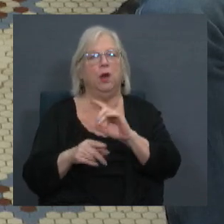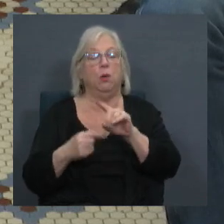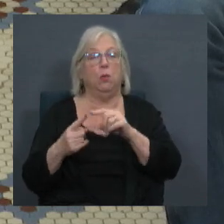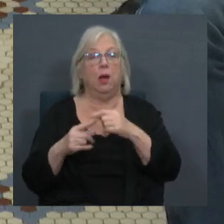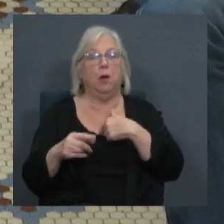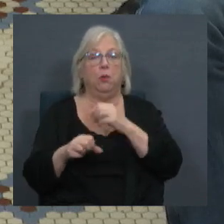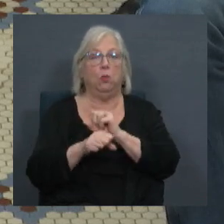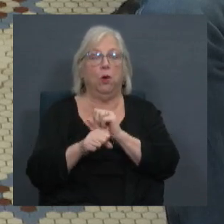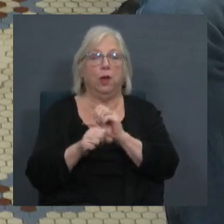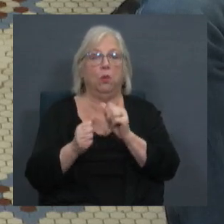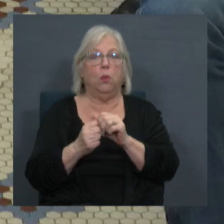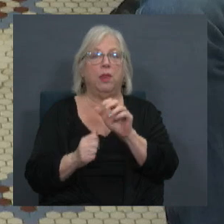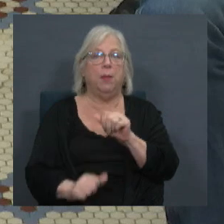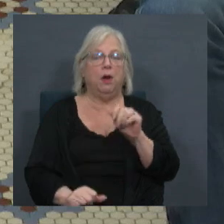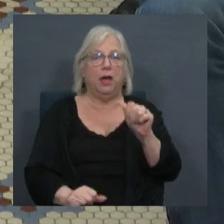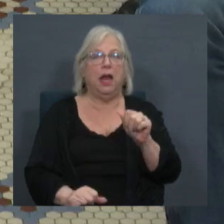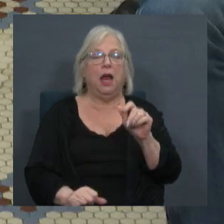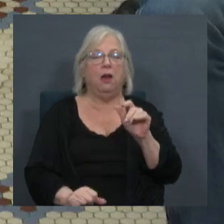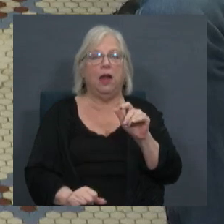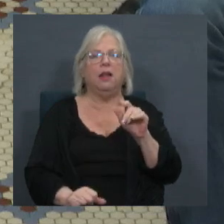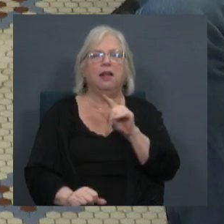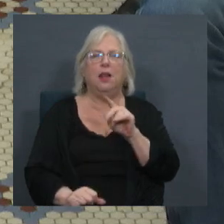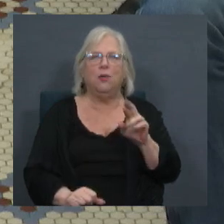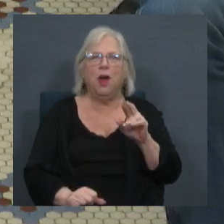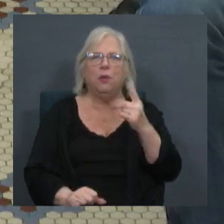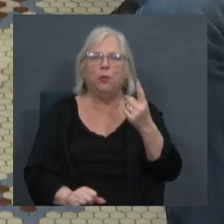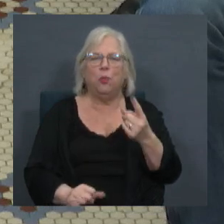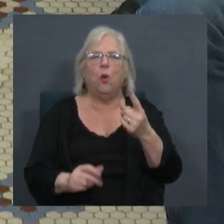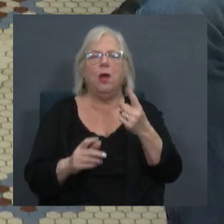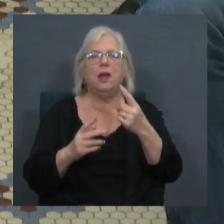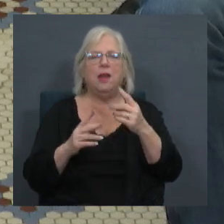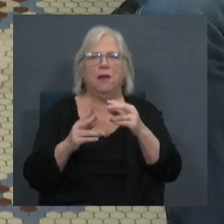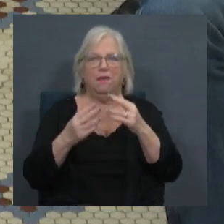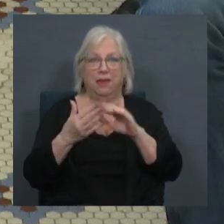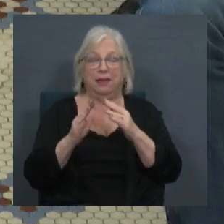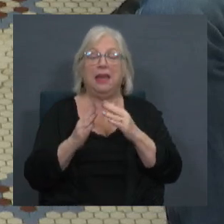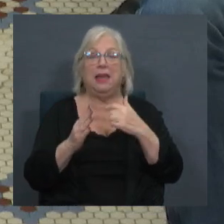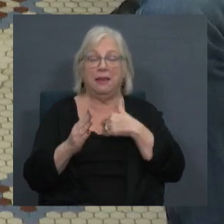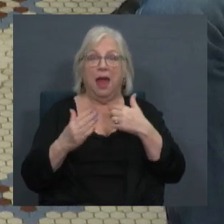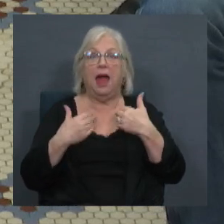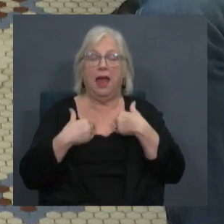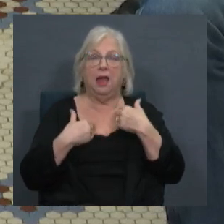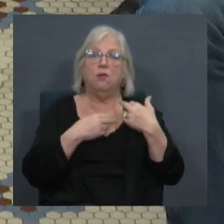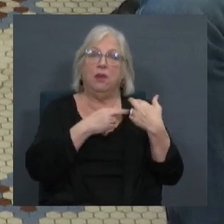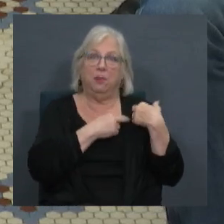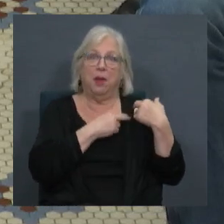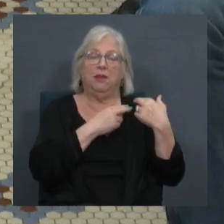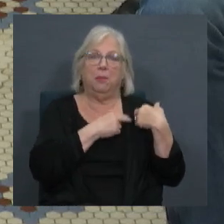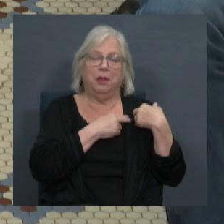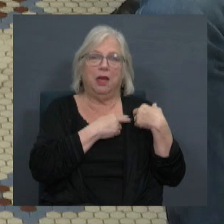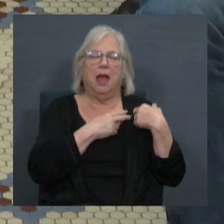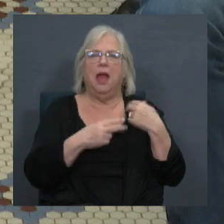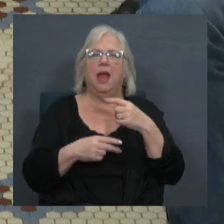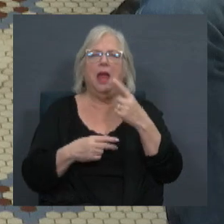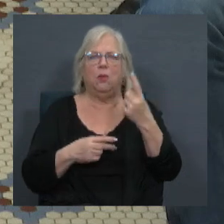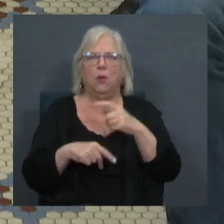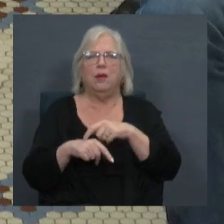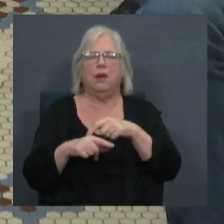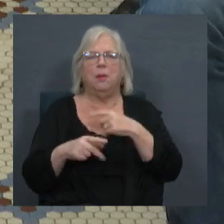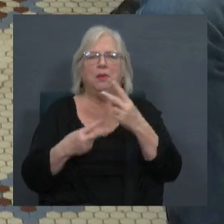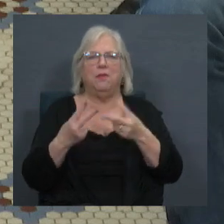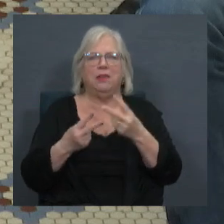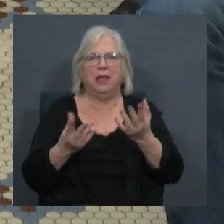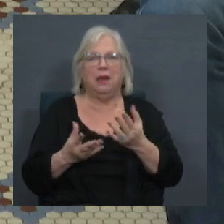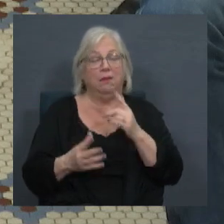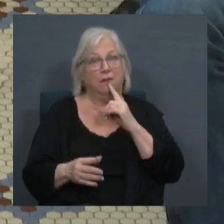Airlines, Little Rock was actually one of the cities that I had responsibility for. And it was on one such occasion on a visit here, in fact, it